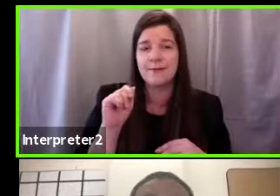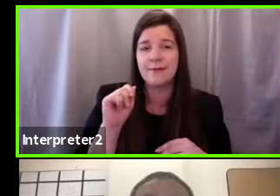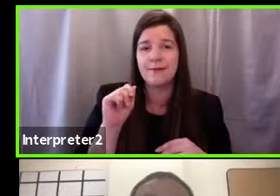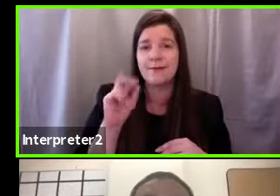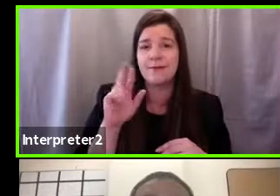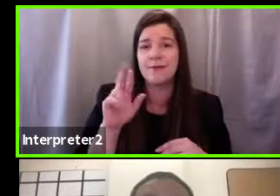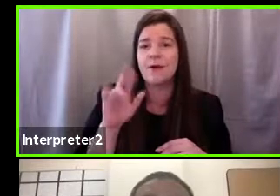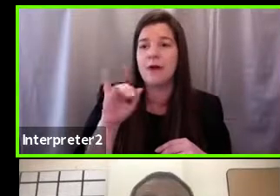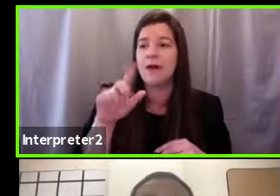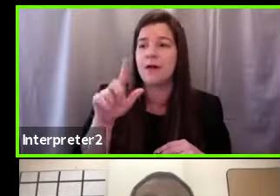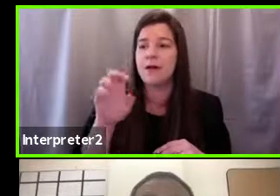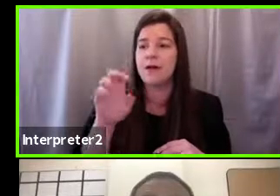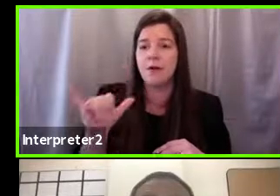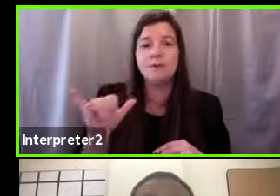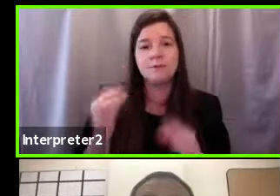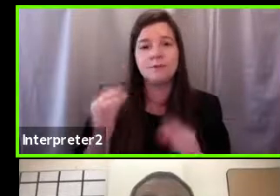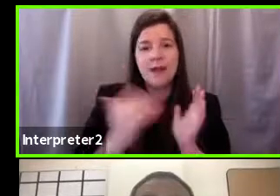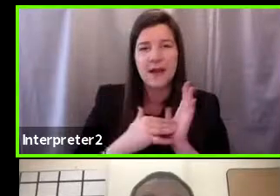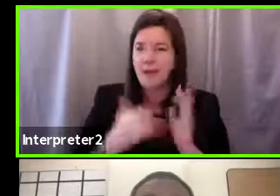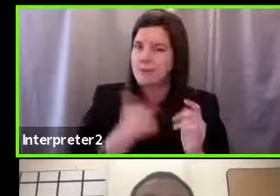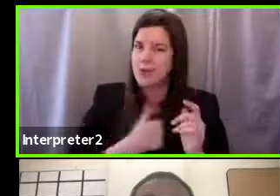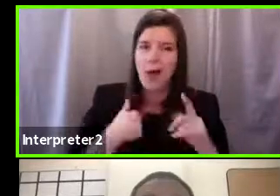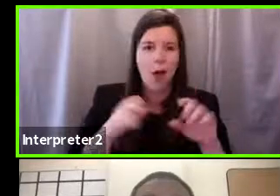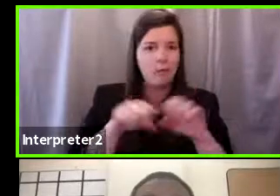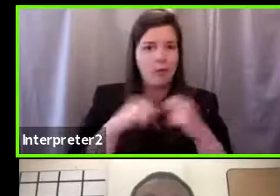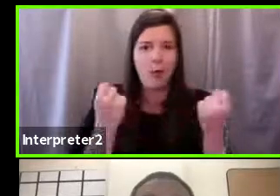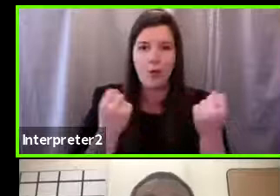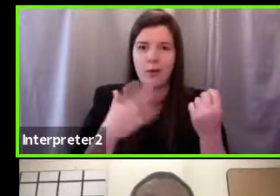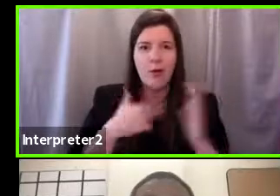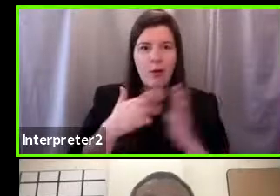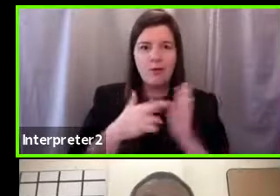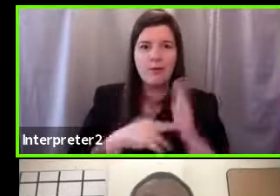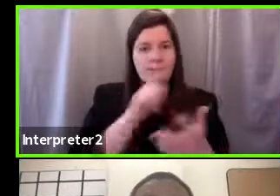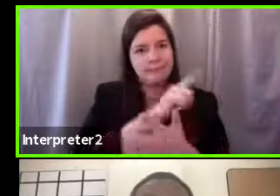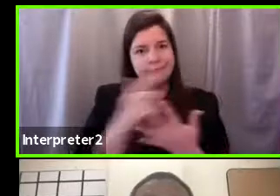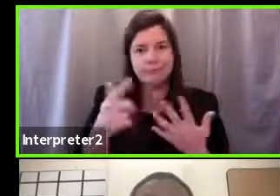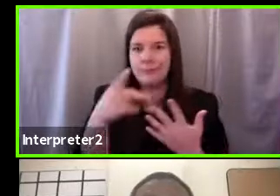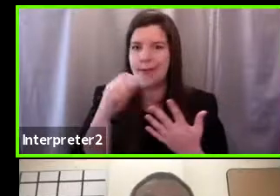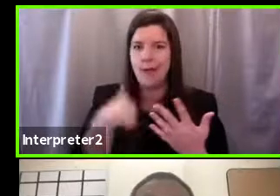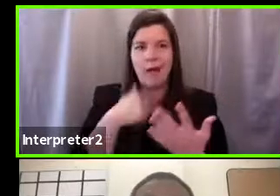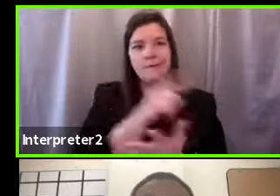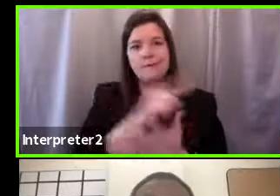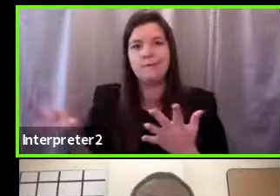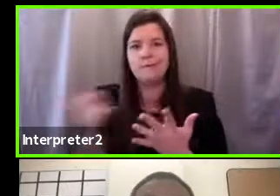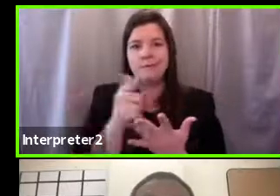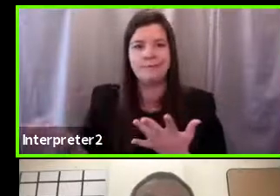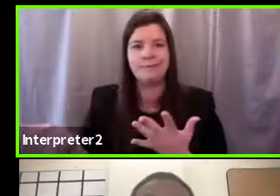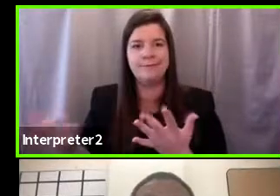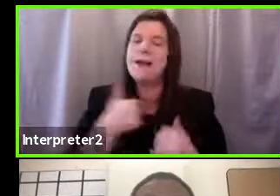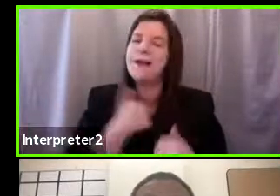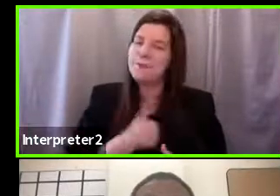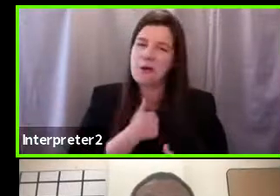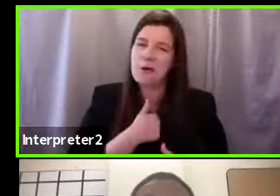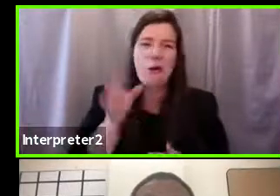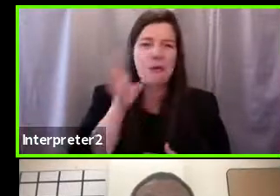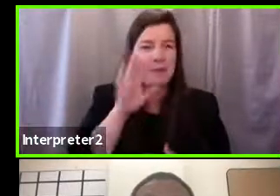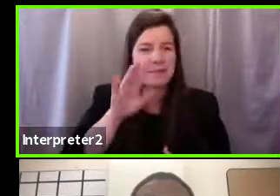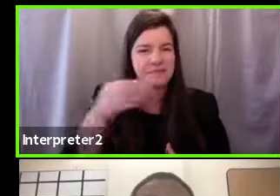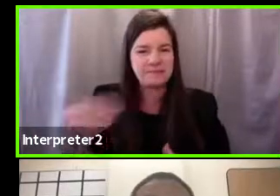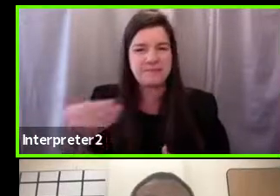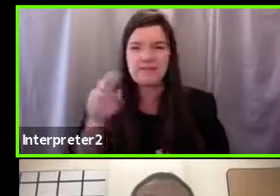of the order of the panel. But let's move on to the rest of the panel that I called, and then we can look at questions afterwards. So Ms.